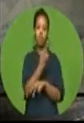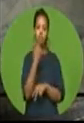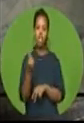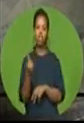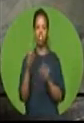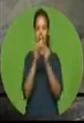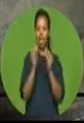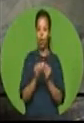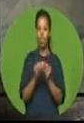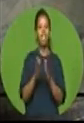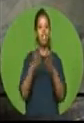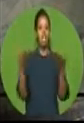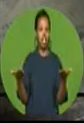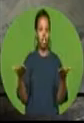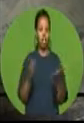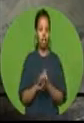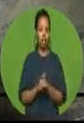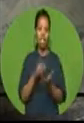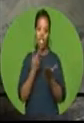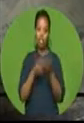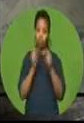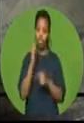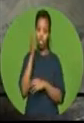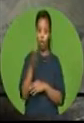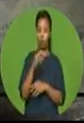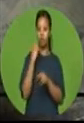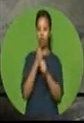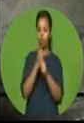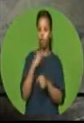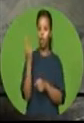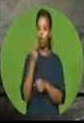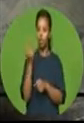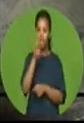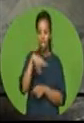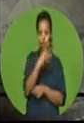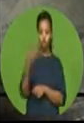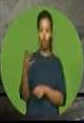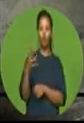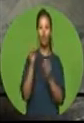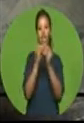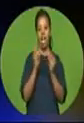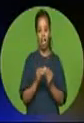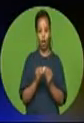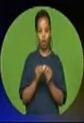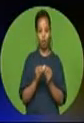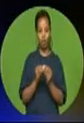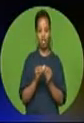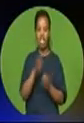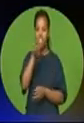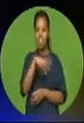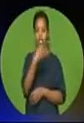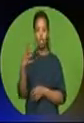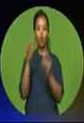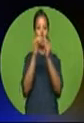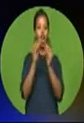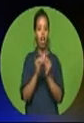each account in the ledger. This can be done by using chart of account. The chart